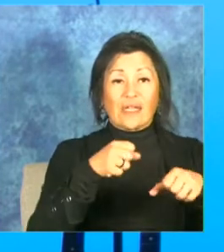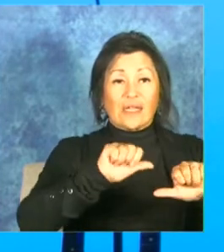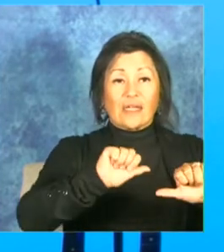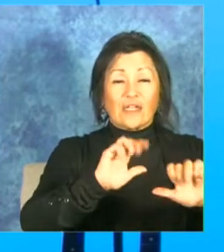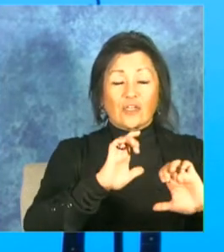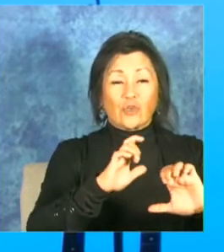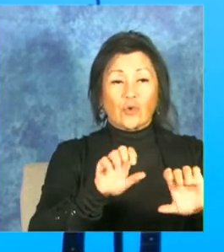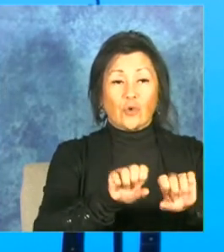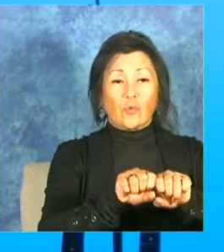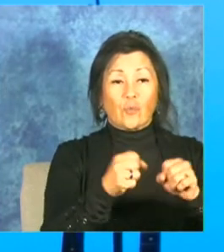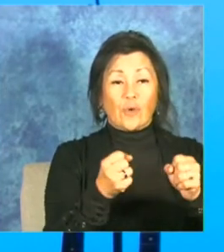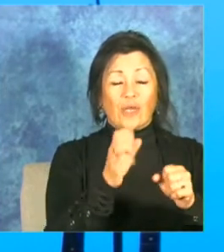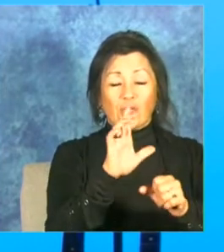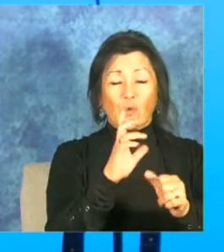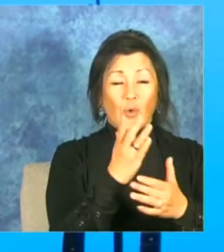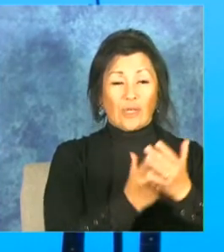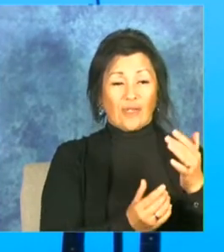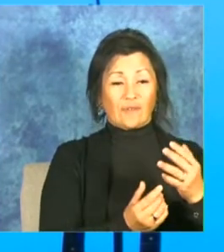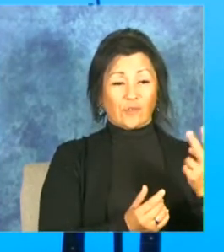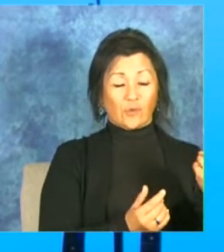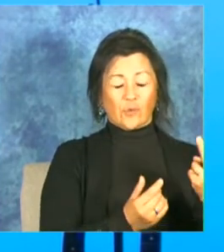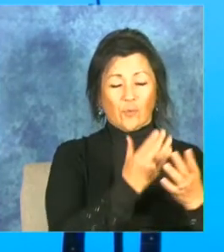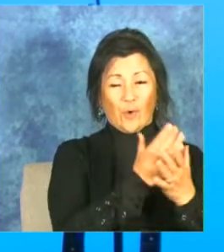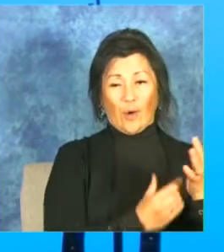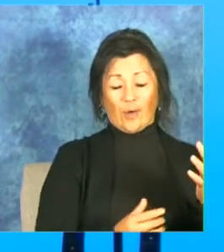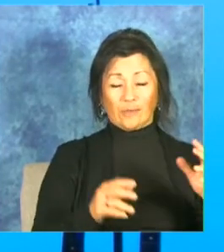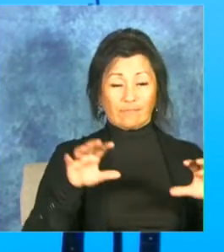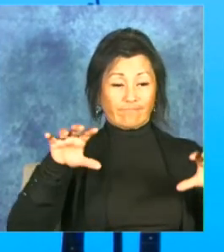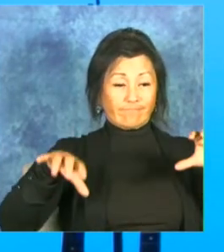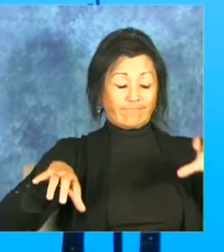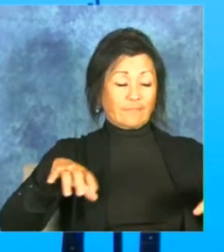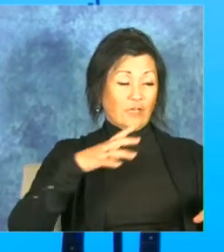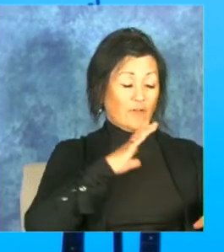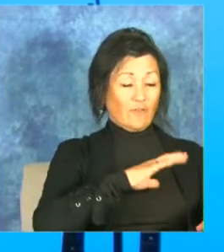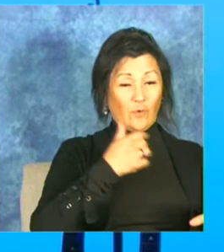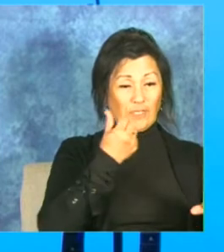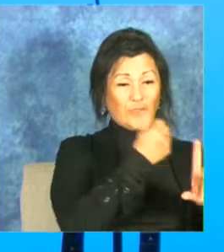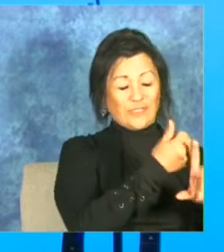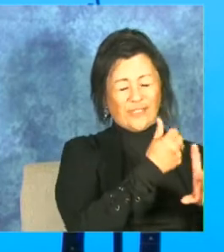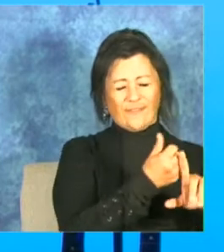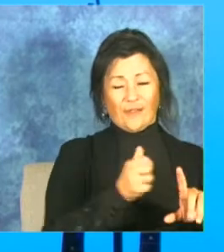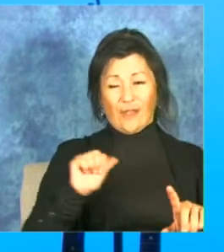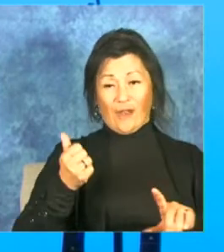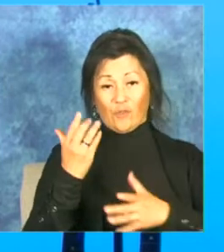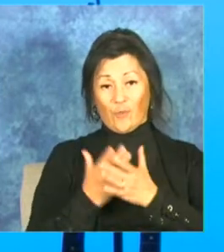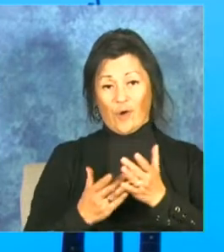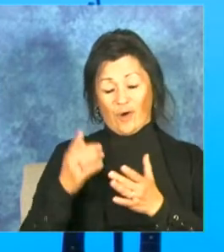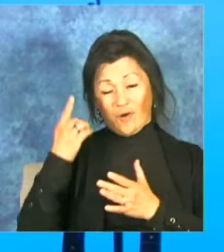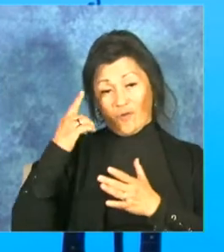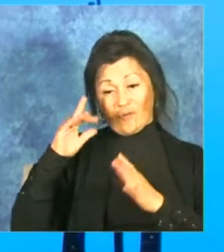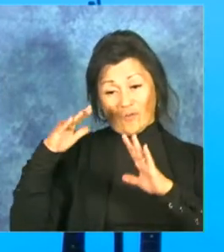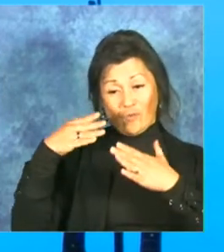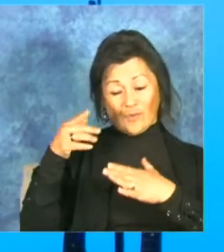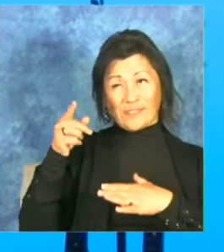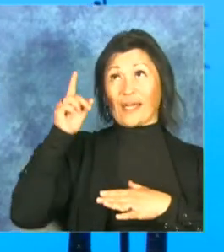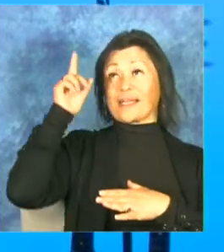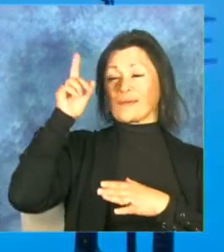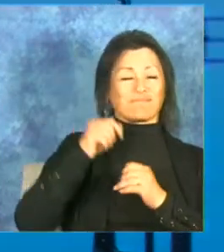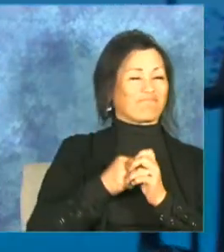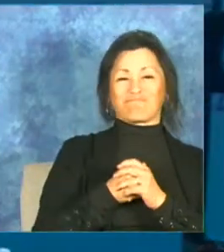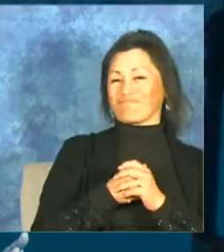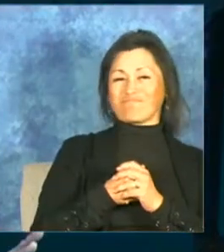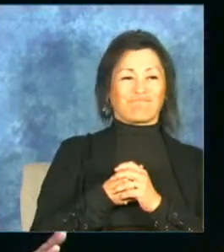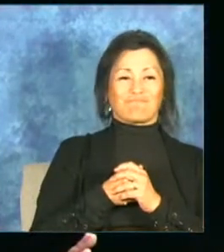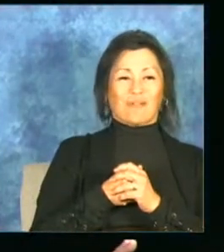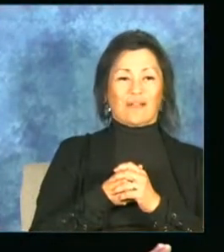to break up your life into two parts. One part for yourself and the other part for him. That